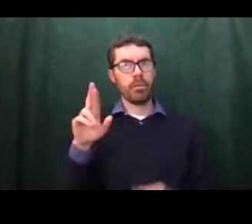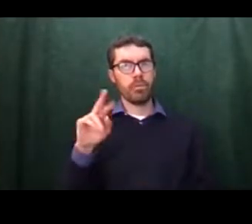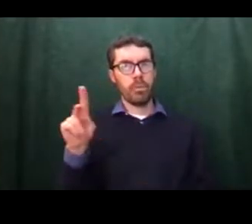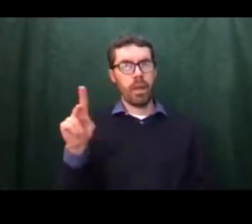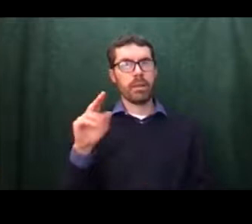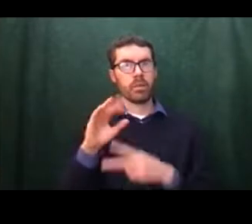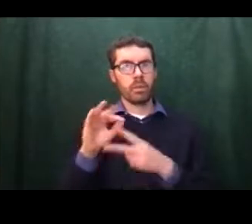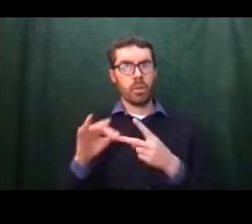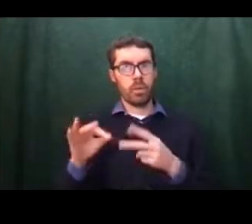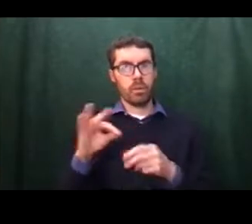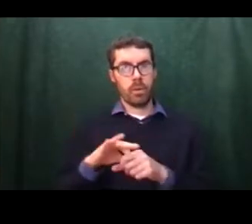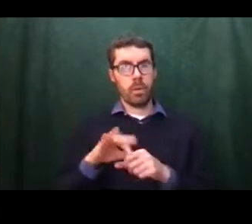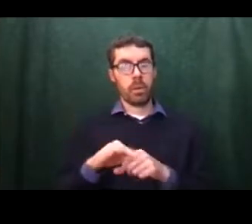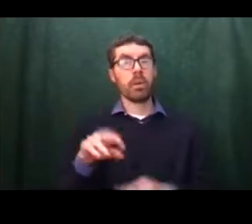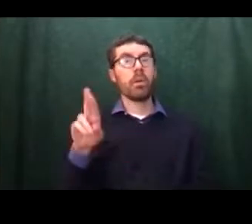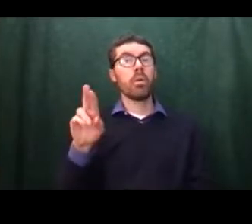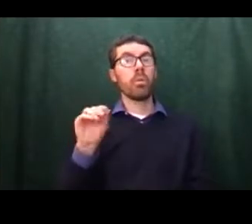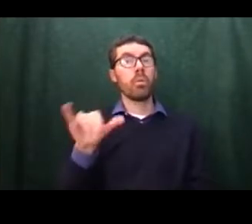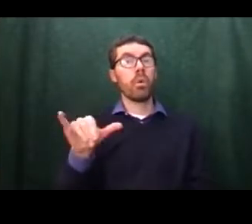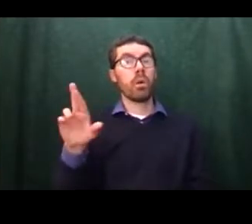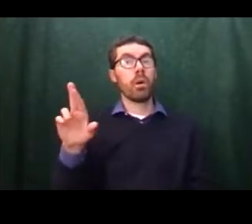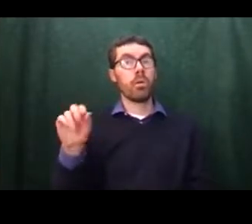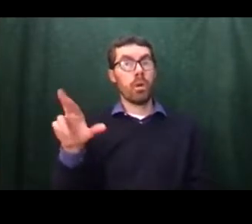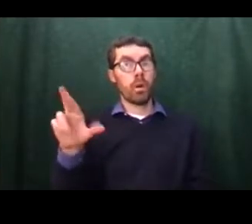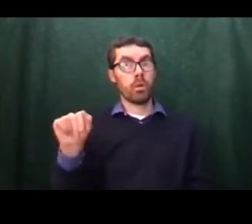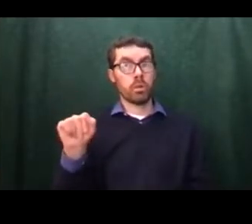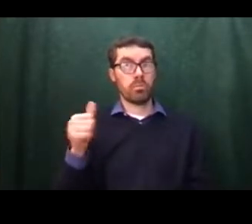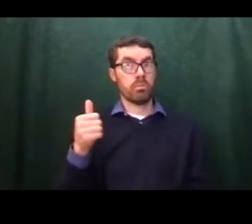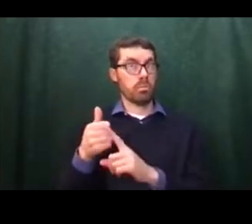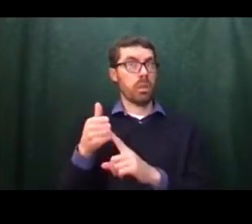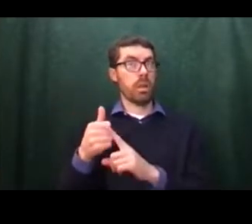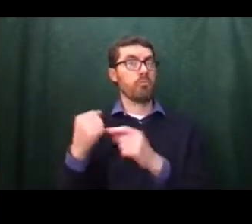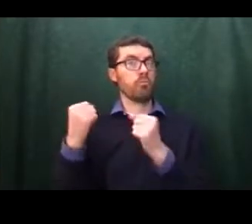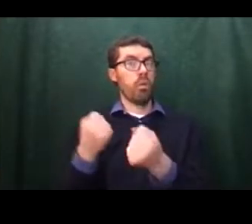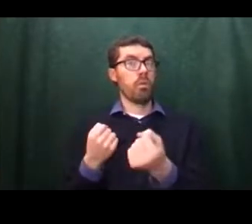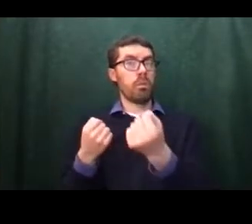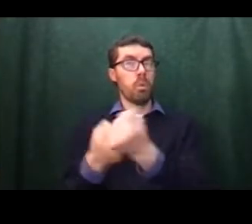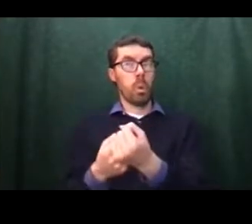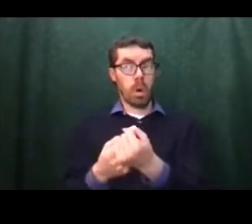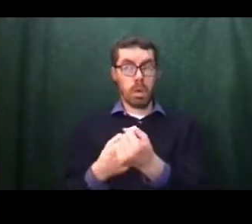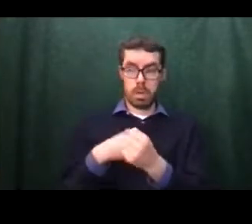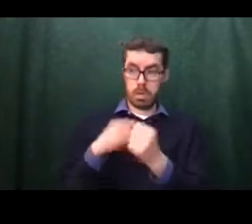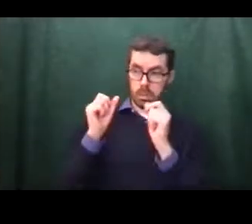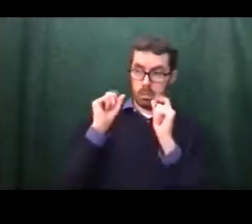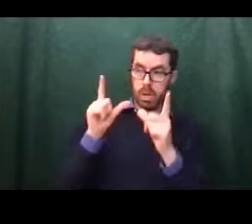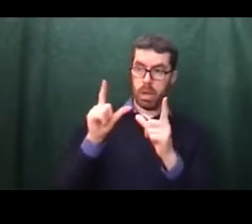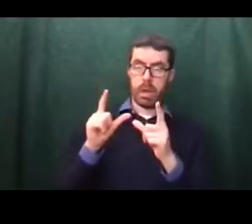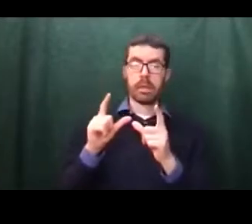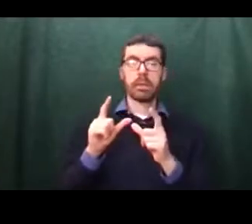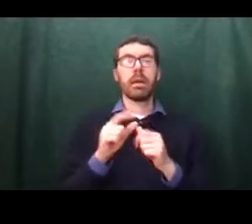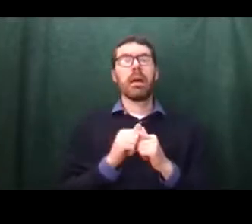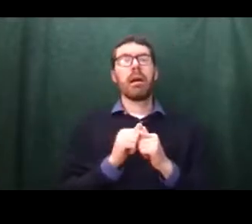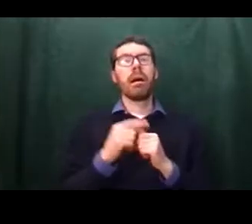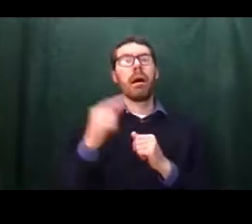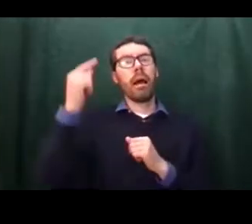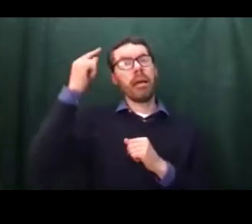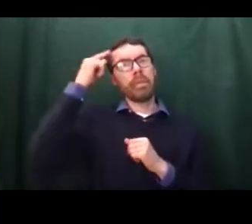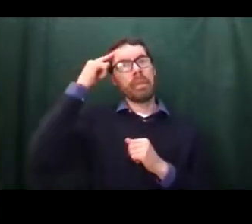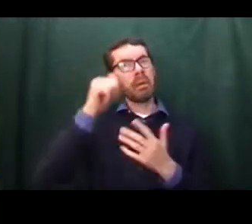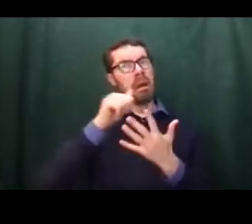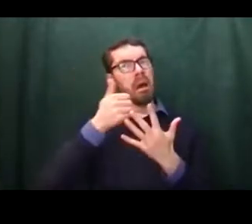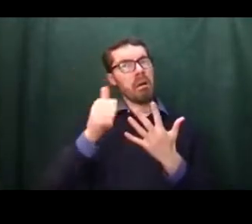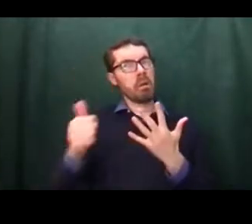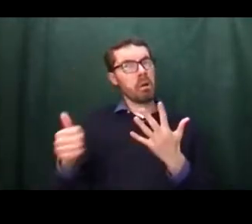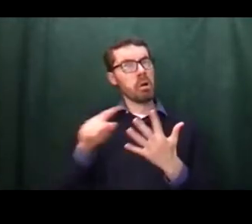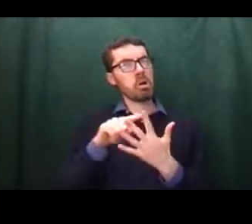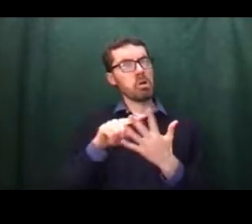And yes. Roy Rogers was very much on board with it, which I was surprised, and I think the others would be very